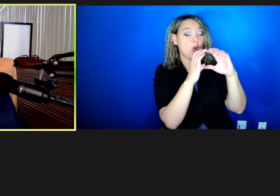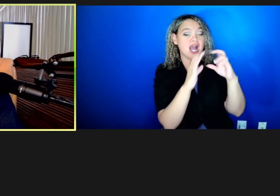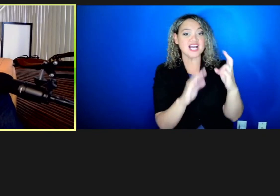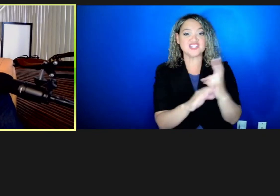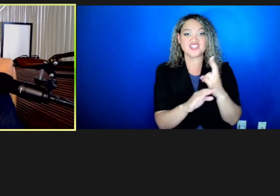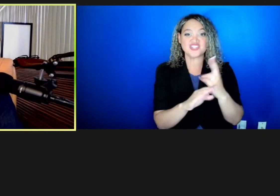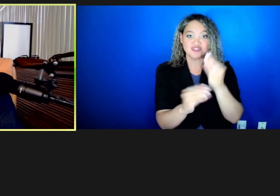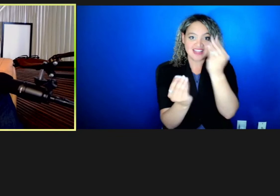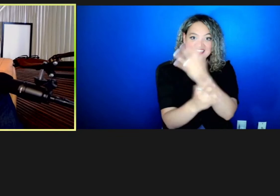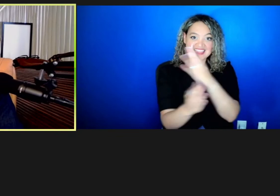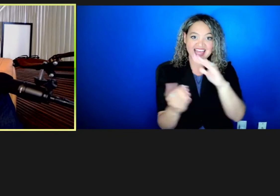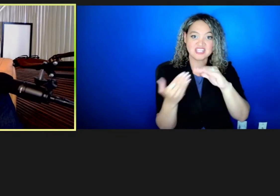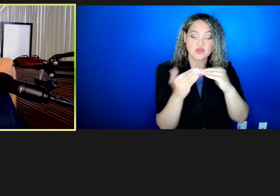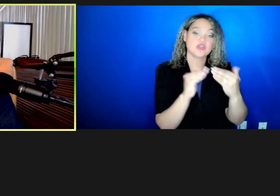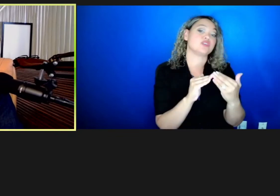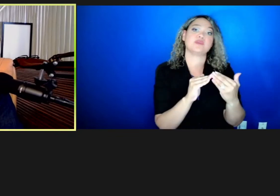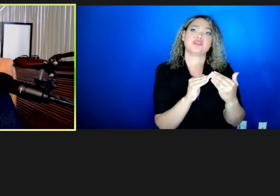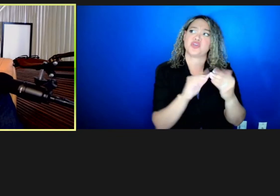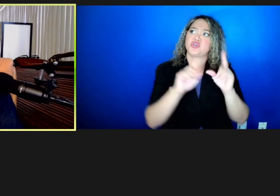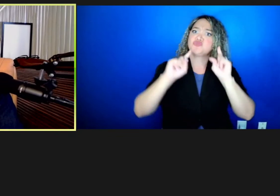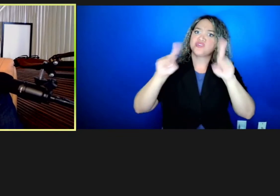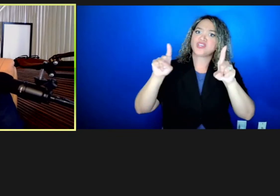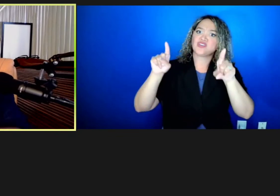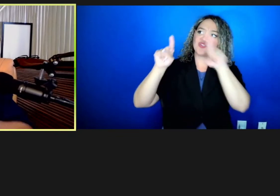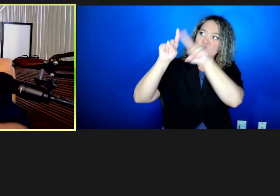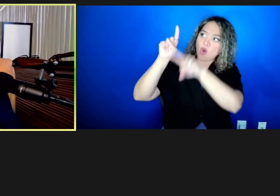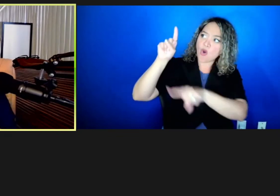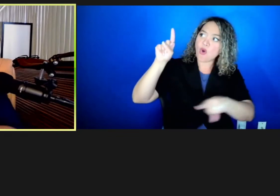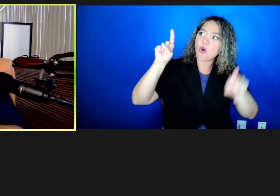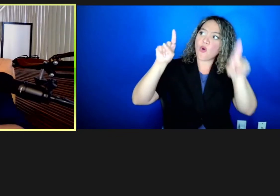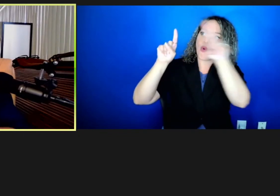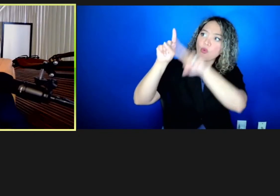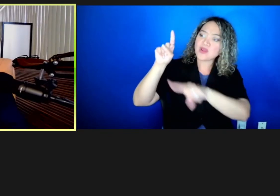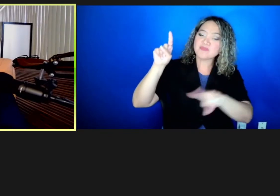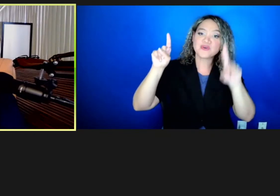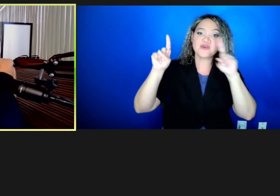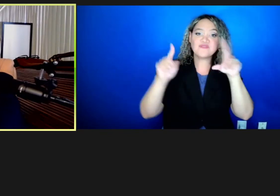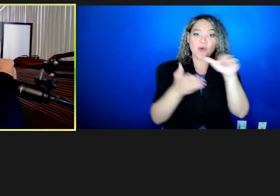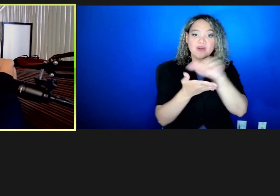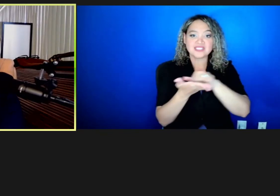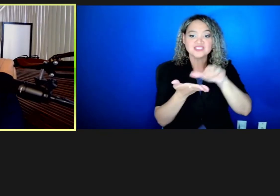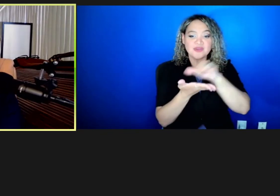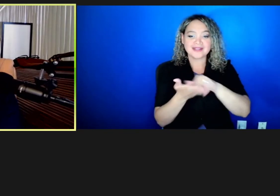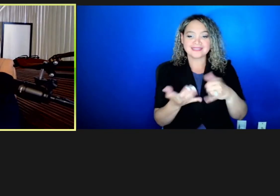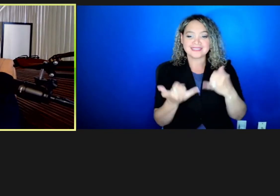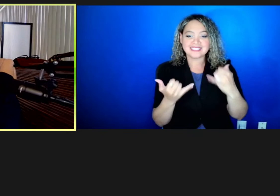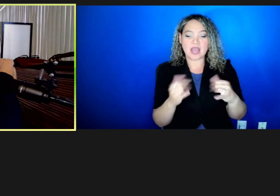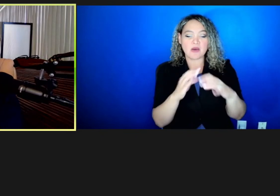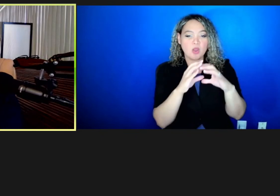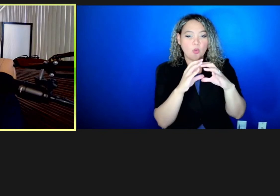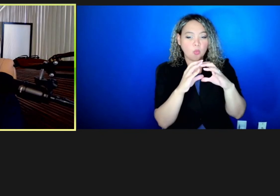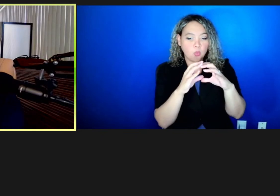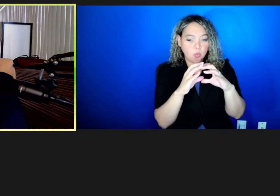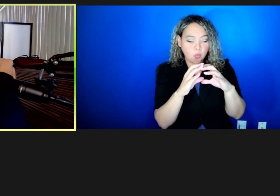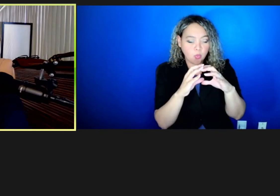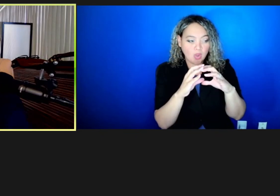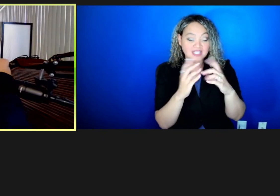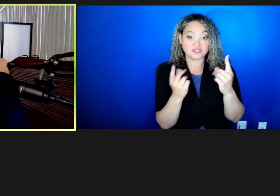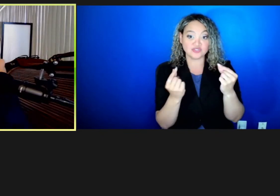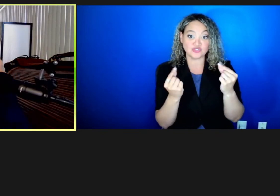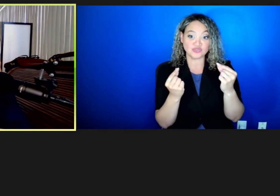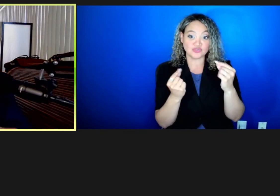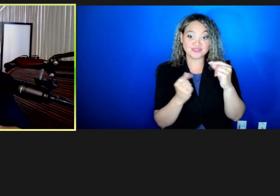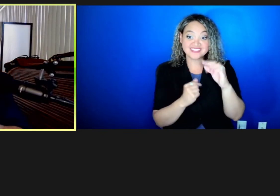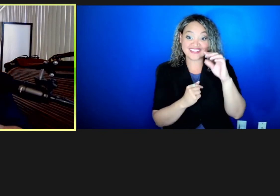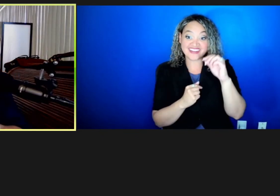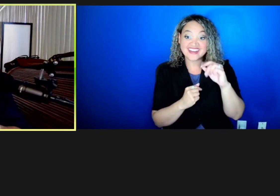community that they could take their grain to the windmill for grinding. So now I'm going to blow this, and to do this, all right,